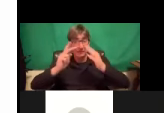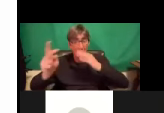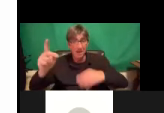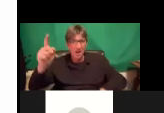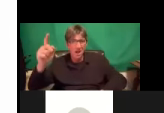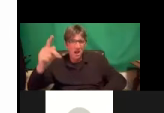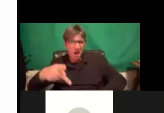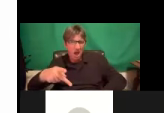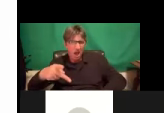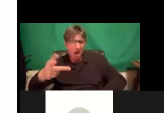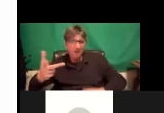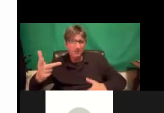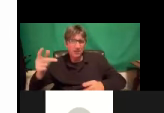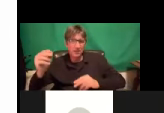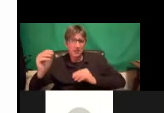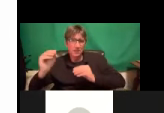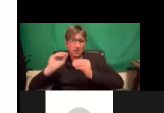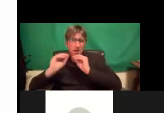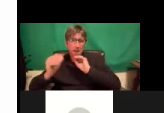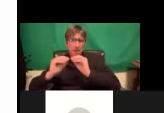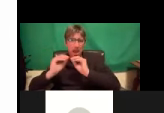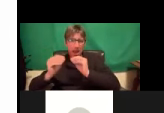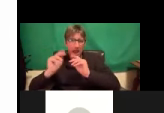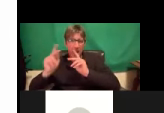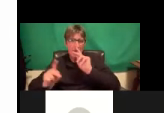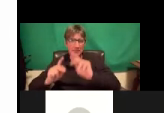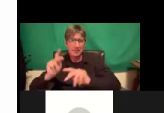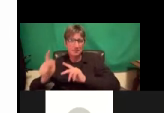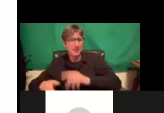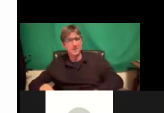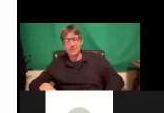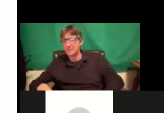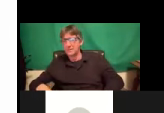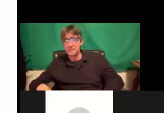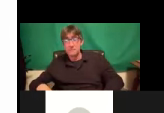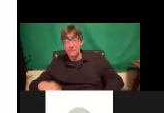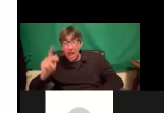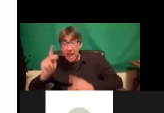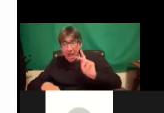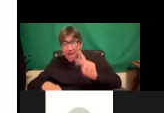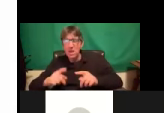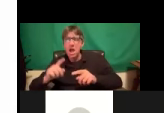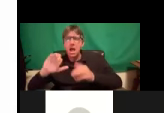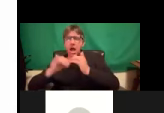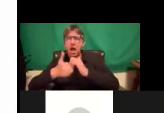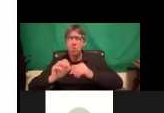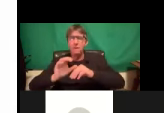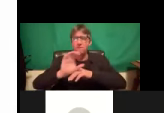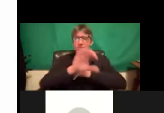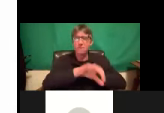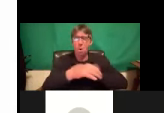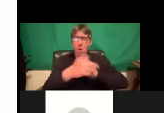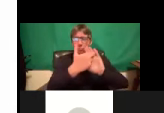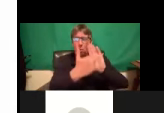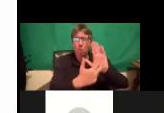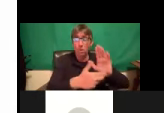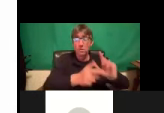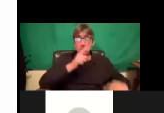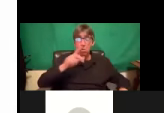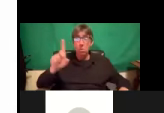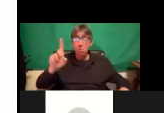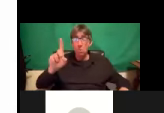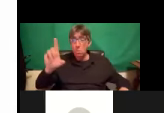very hard to enforce, and even if enforced, it's going to be hard to ensure that if you have 100 people waiting for the bus